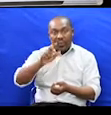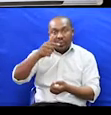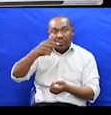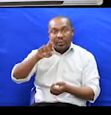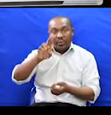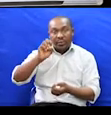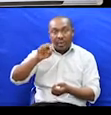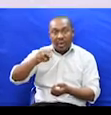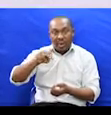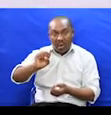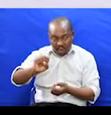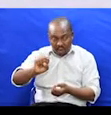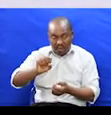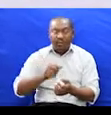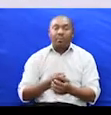Neutron